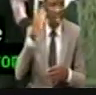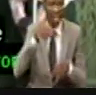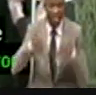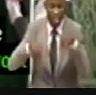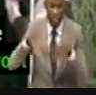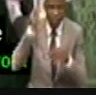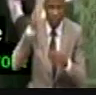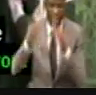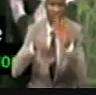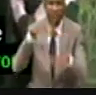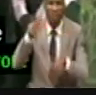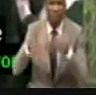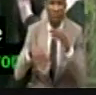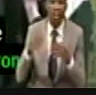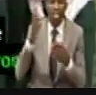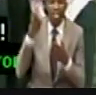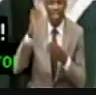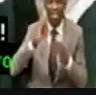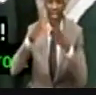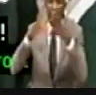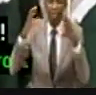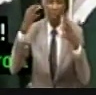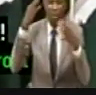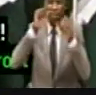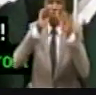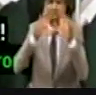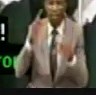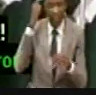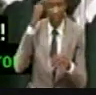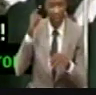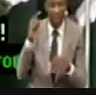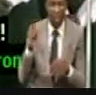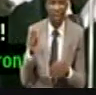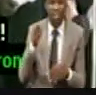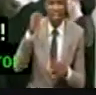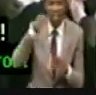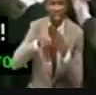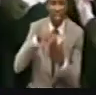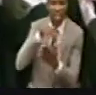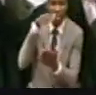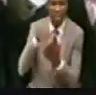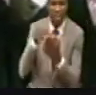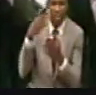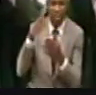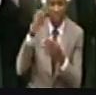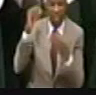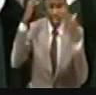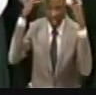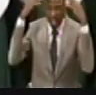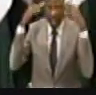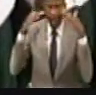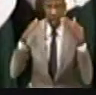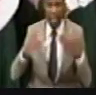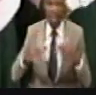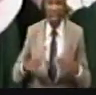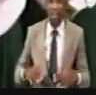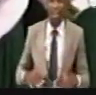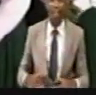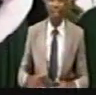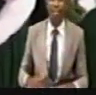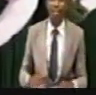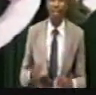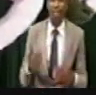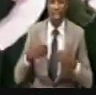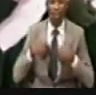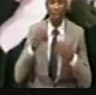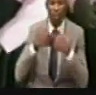The sick will be healed. The fly will see. The deaf will hear. And the lame will walk. The Lord now has it for you